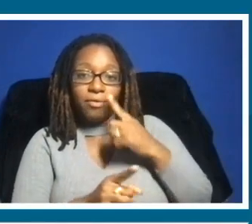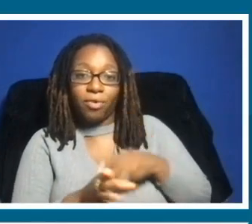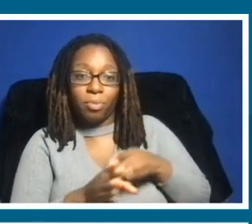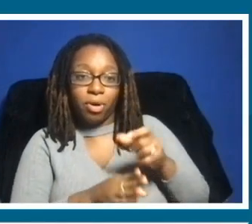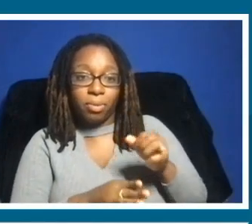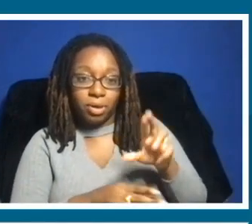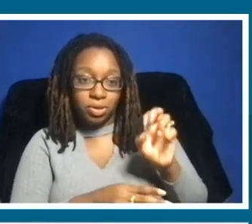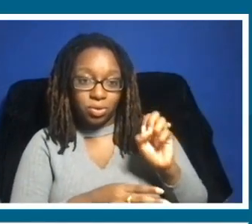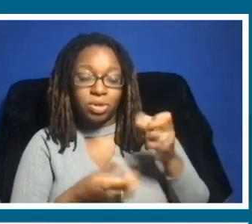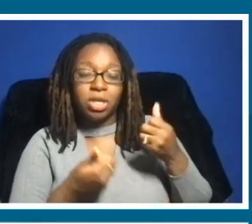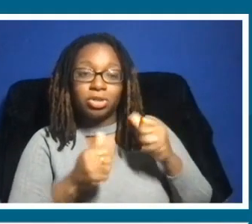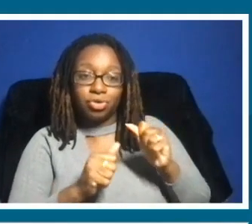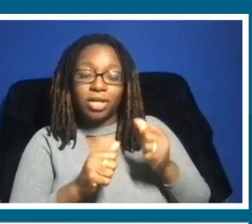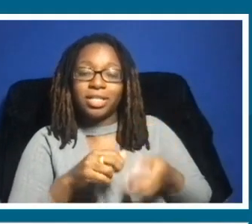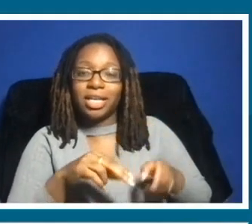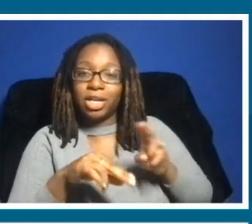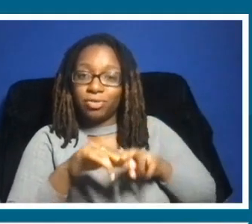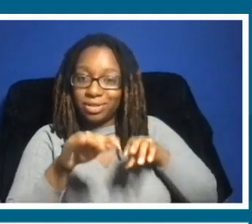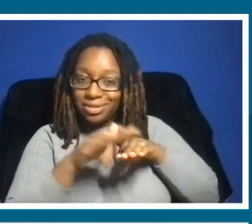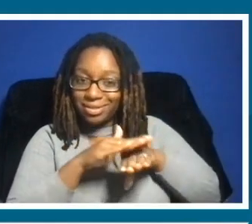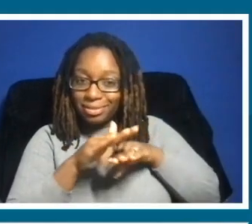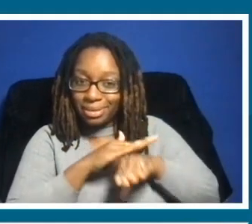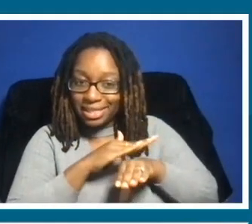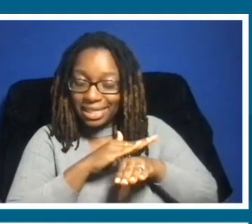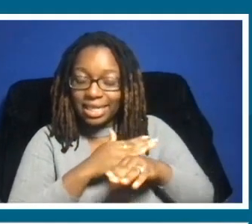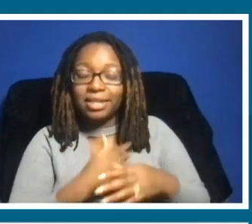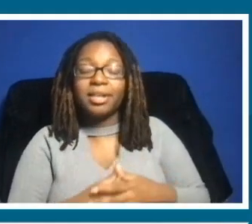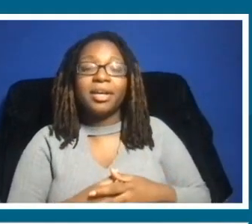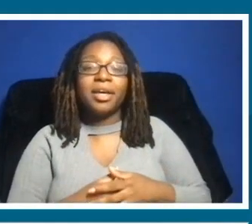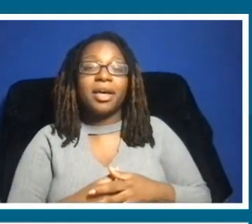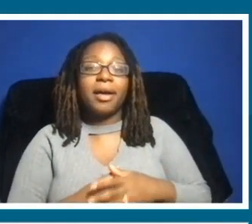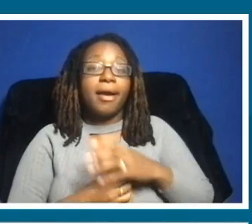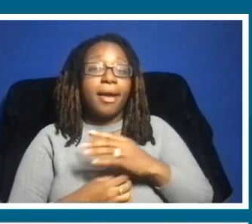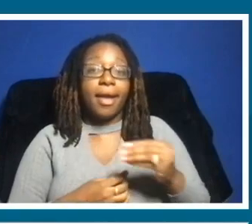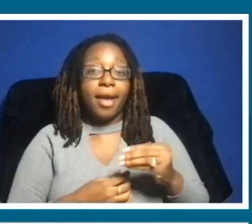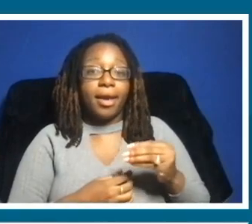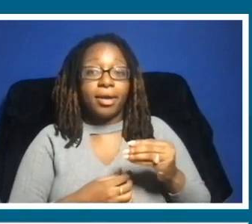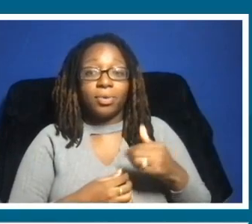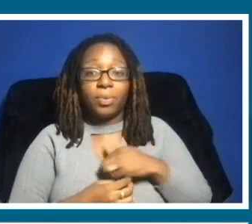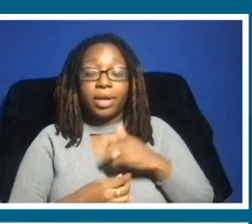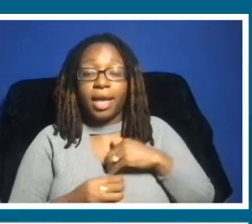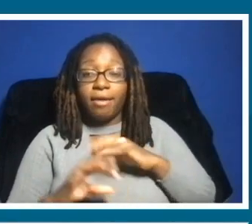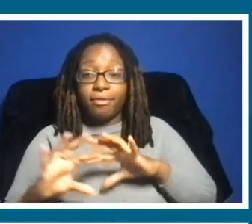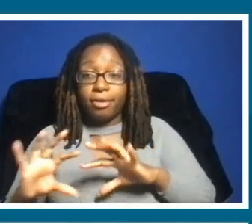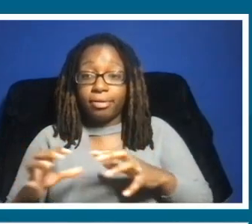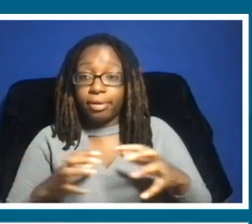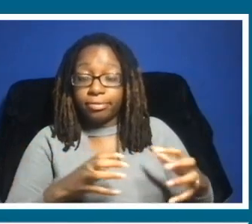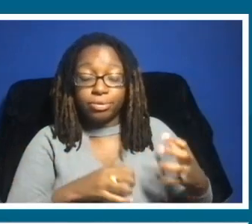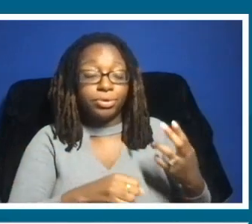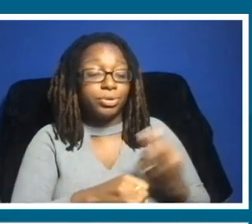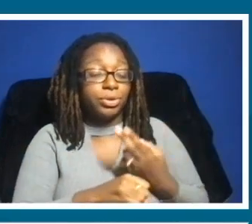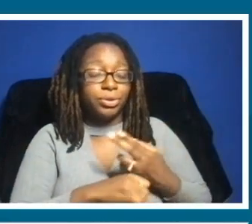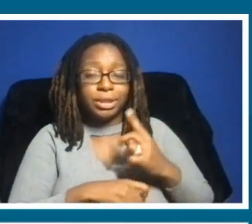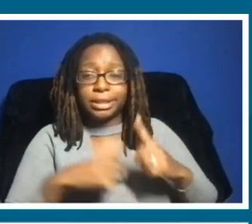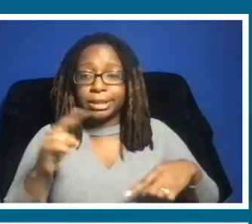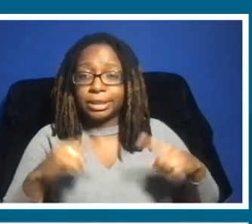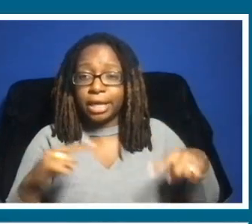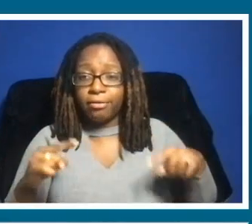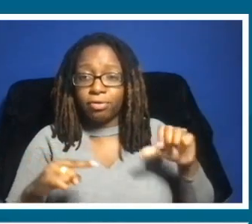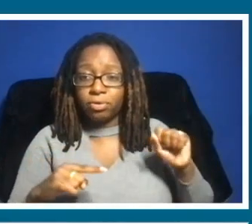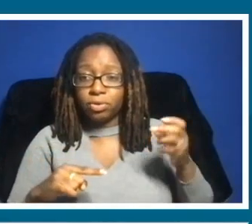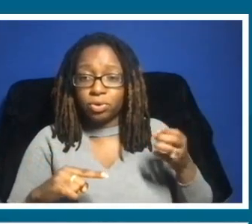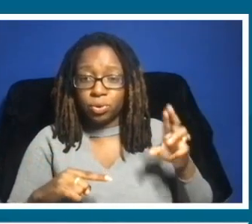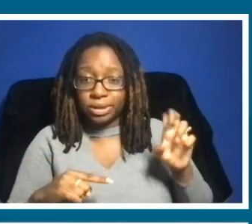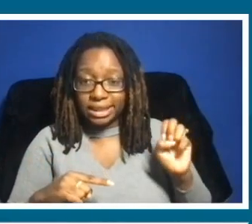increase accessibility, and that with a collection using several sources, and I will echo